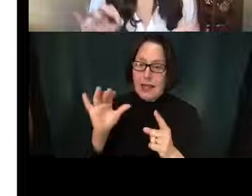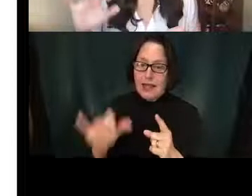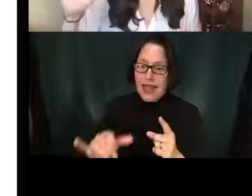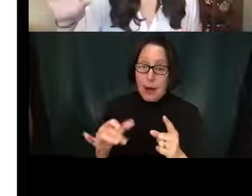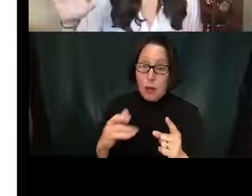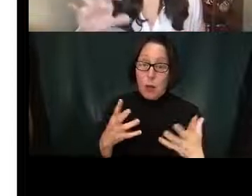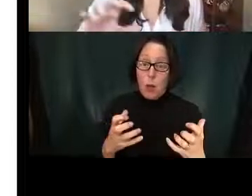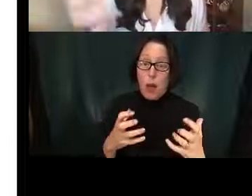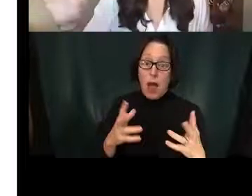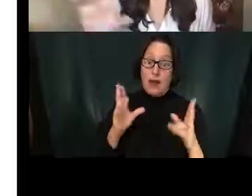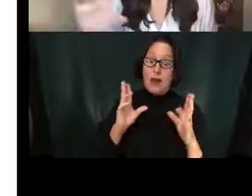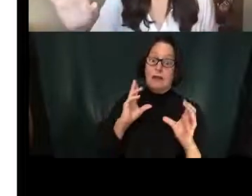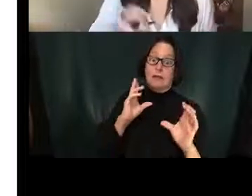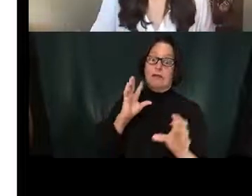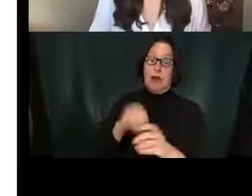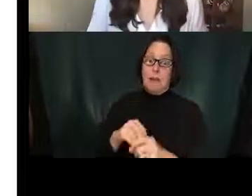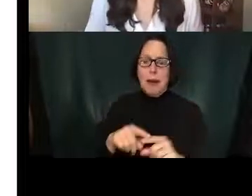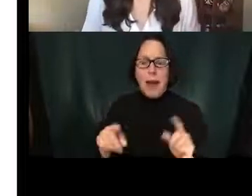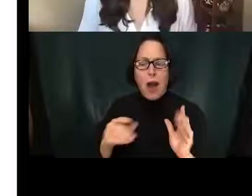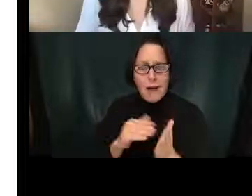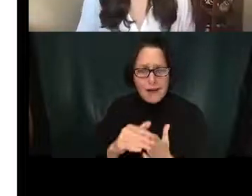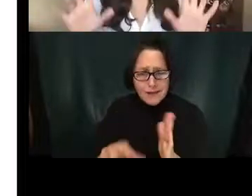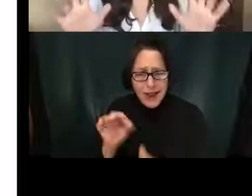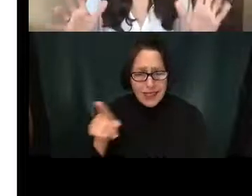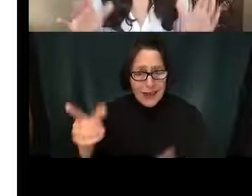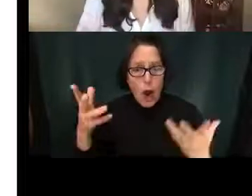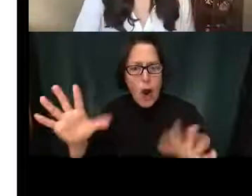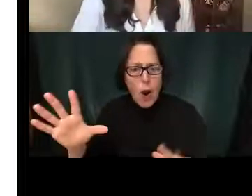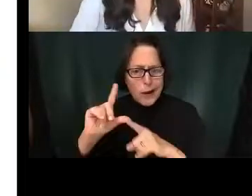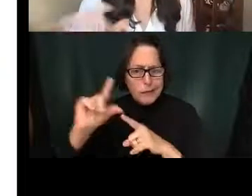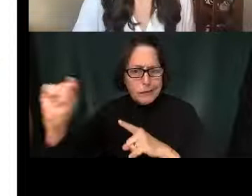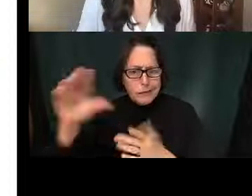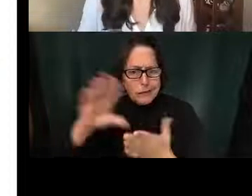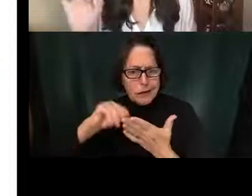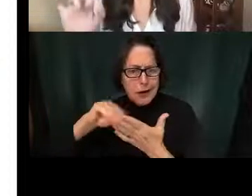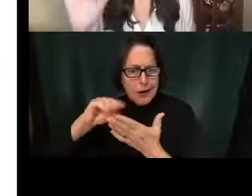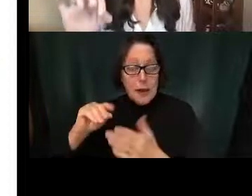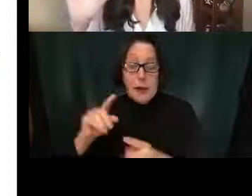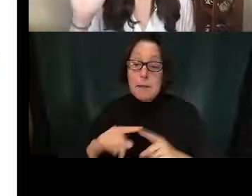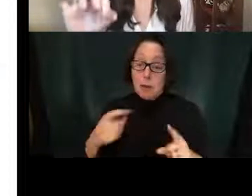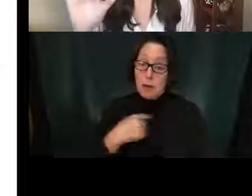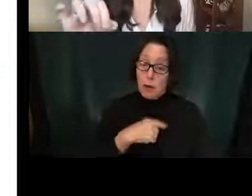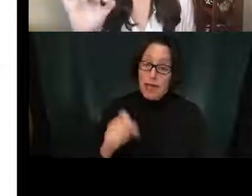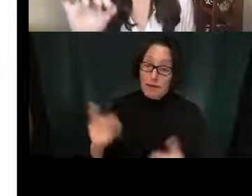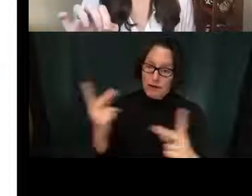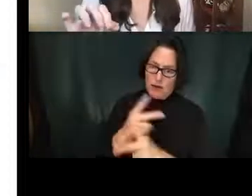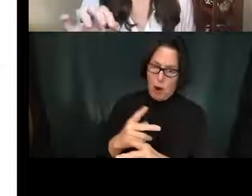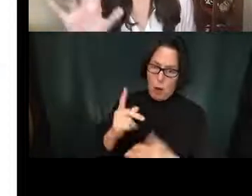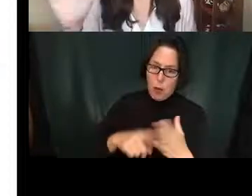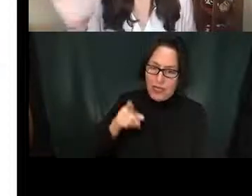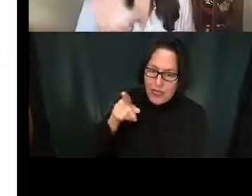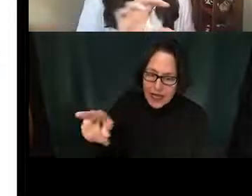fact, people often are further along on this spectrum. But we need to show up based on what help the learner needs to